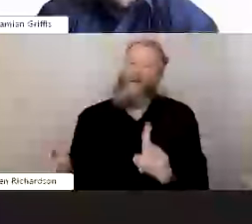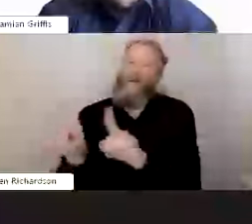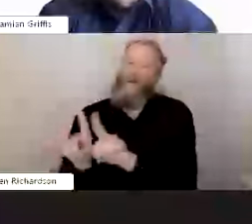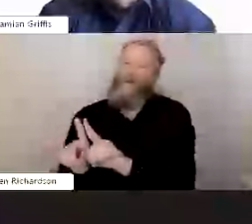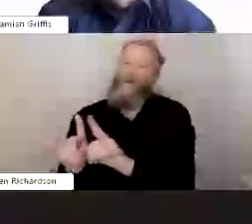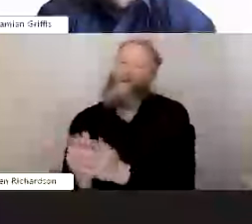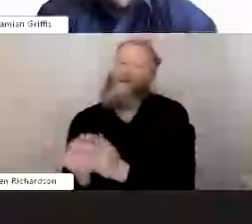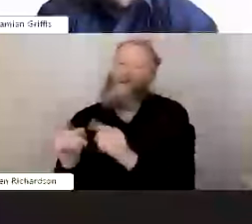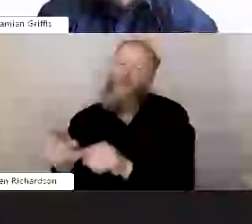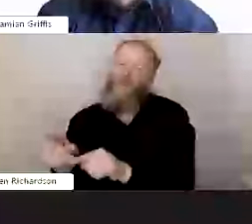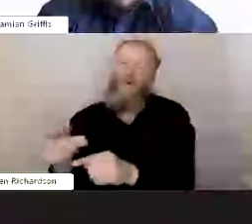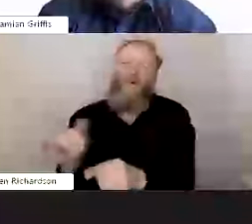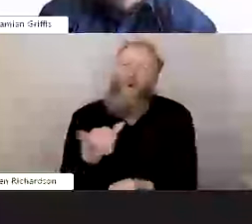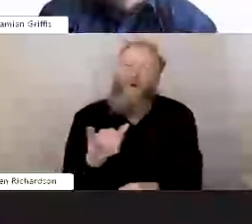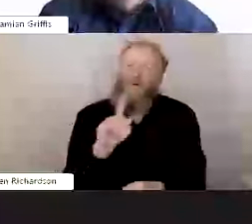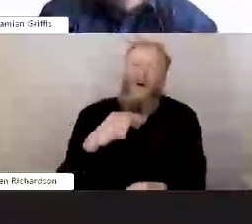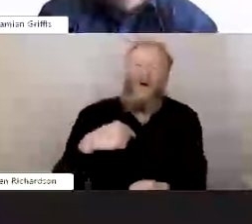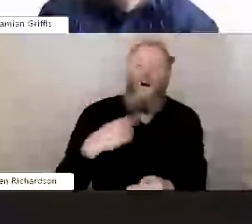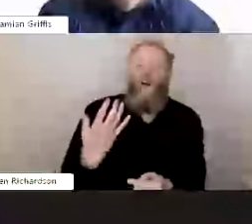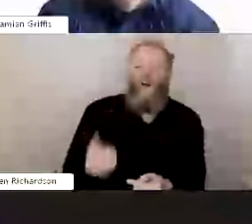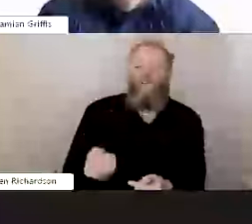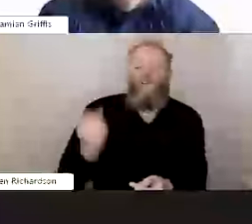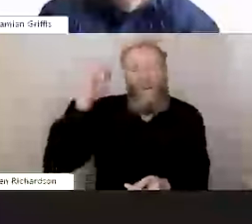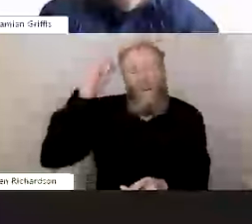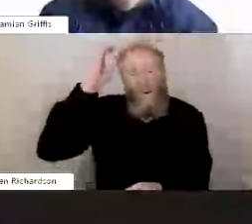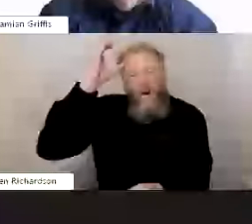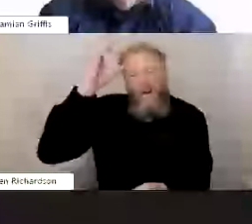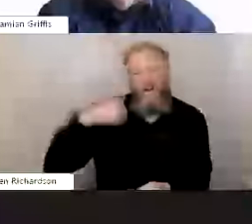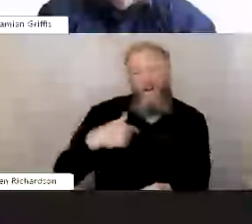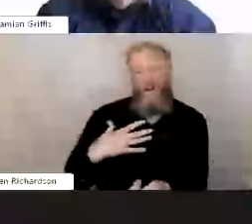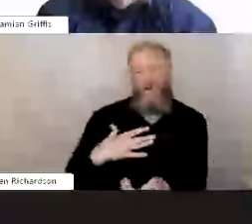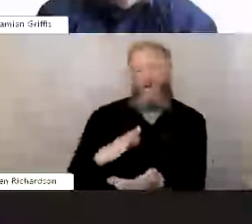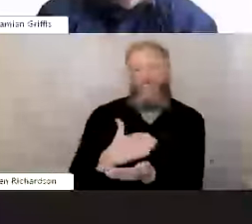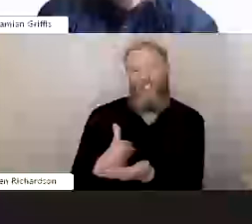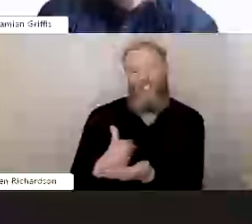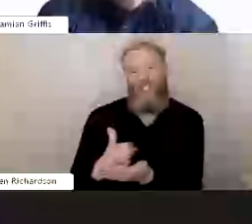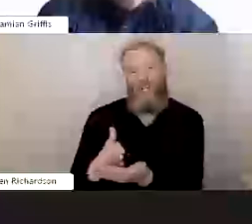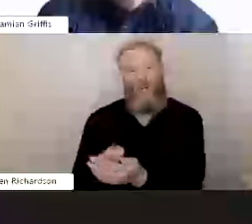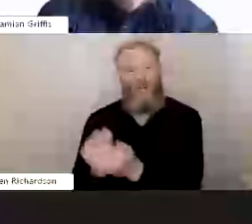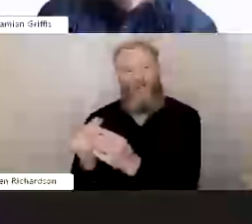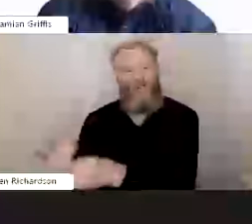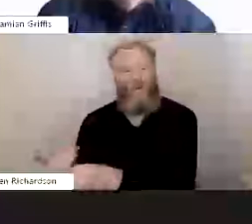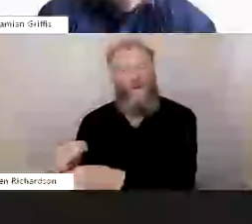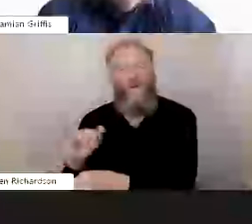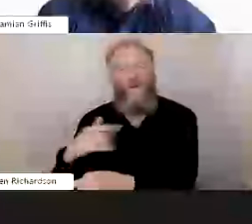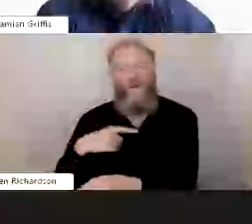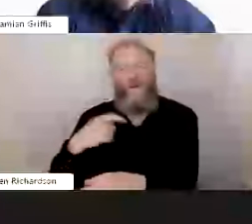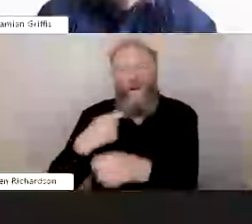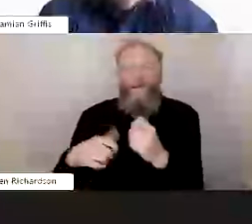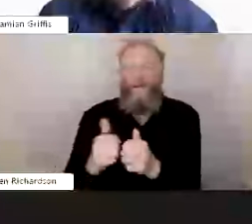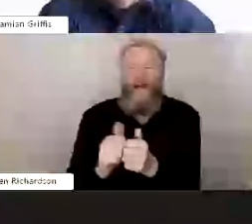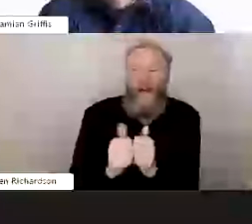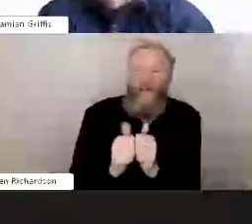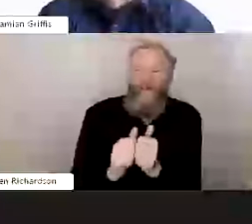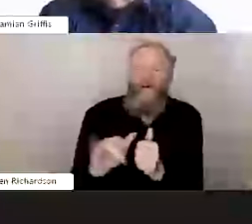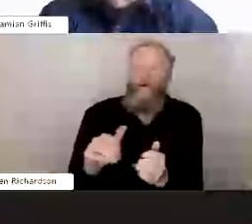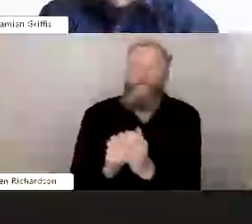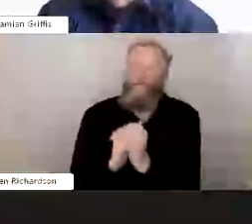share with you and we want to be an ally or be a friend, or and we want to learn from you.